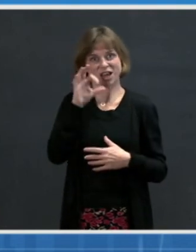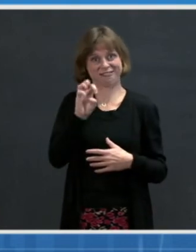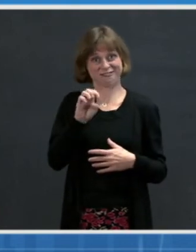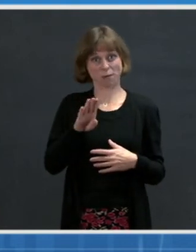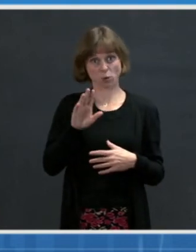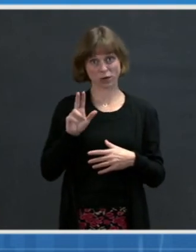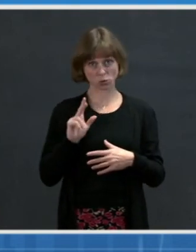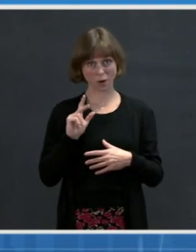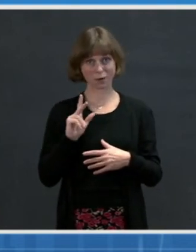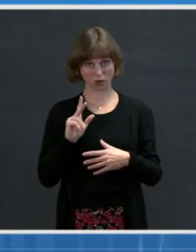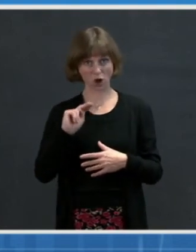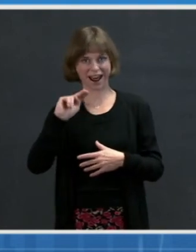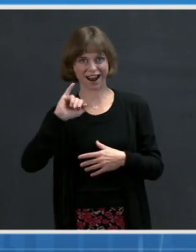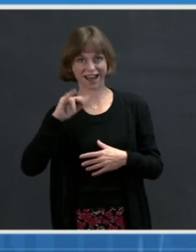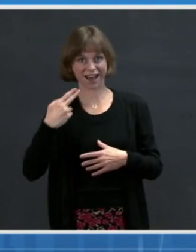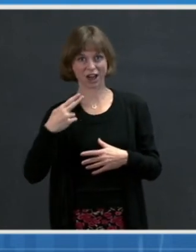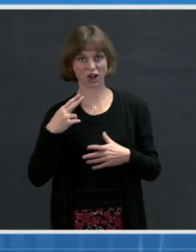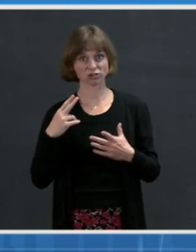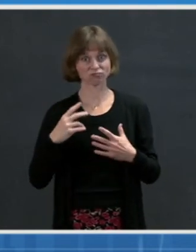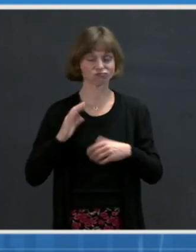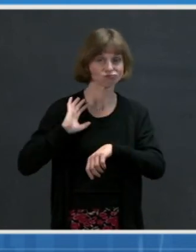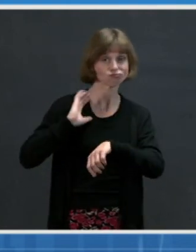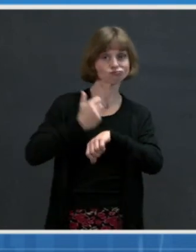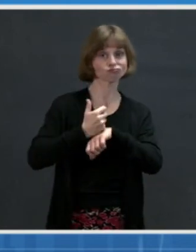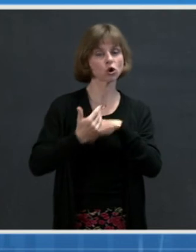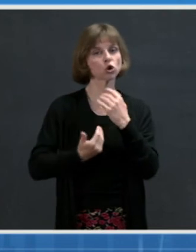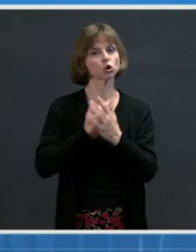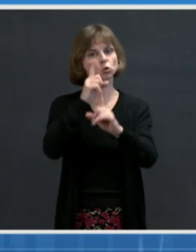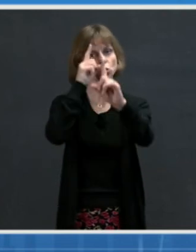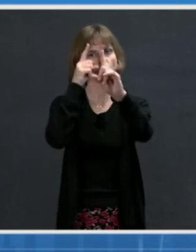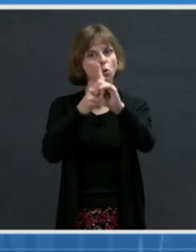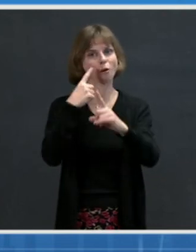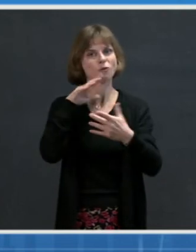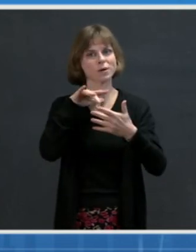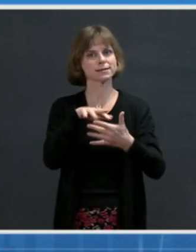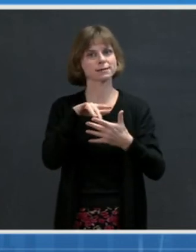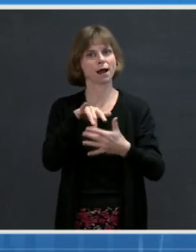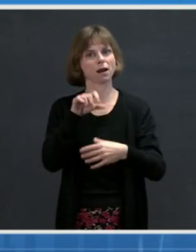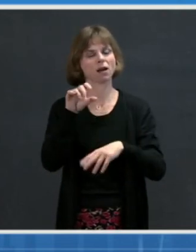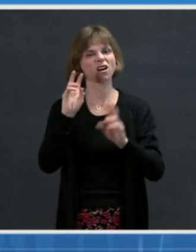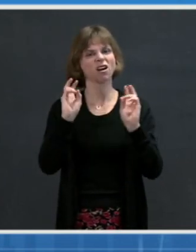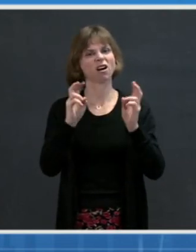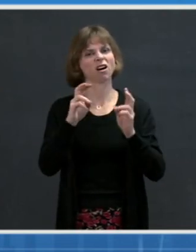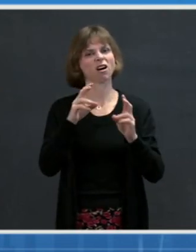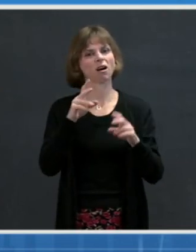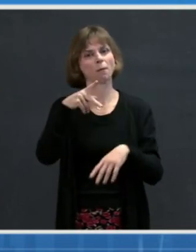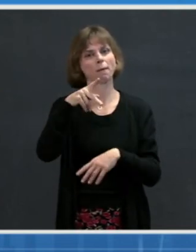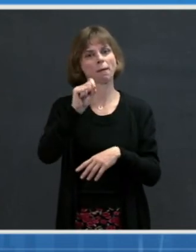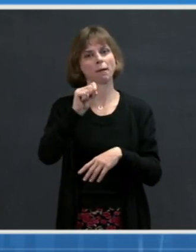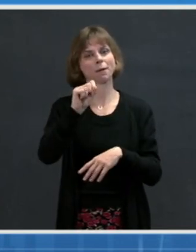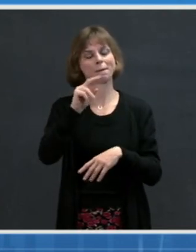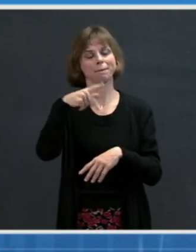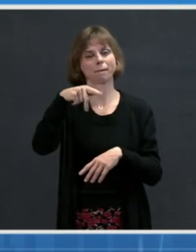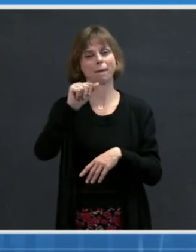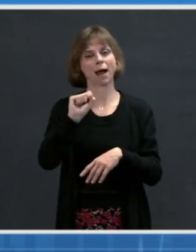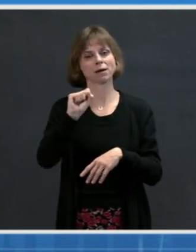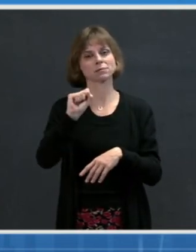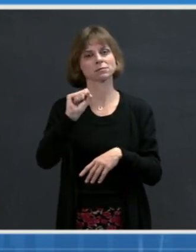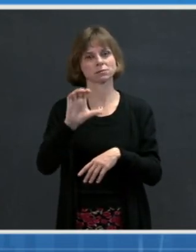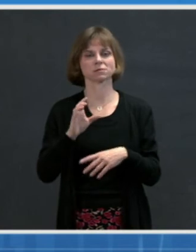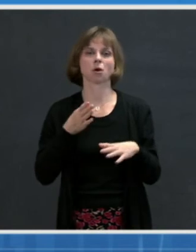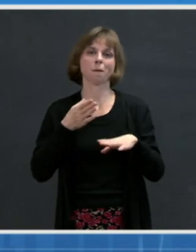NIH launched a new initiative to study this PASC, or post-acute sequelae. Now, looking back a